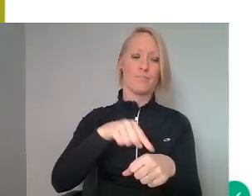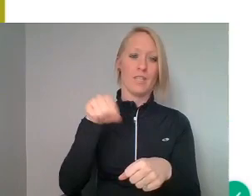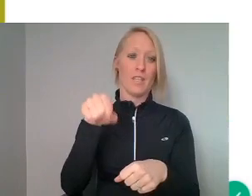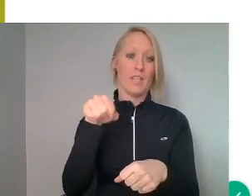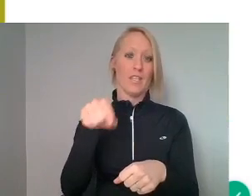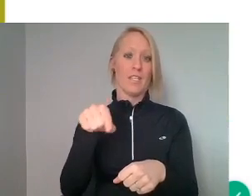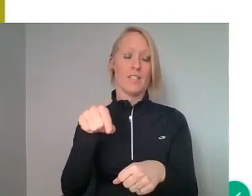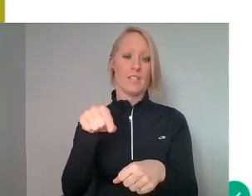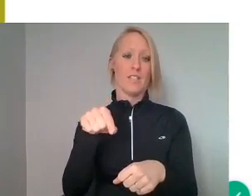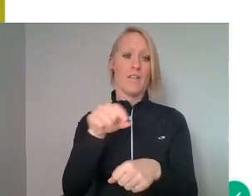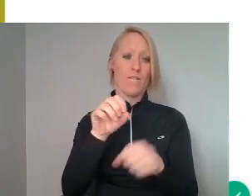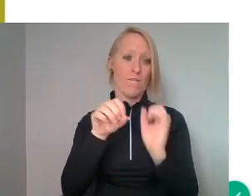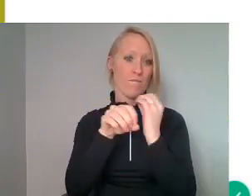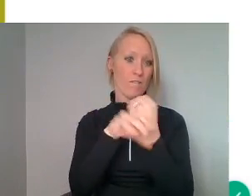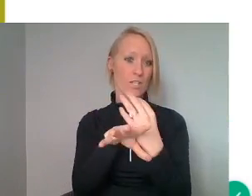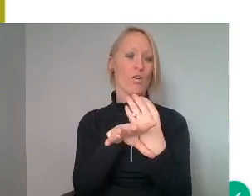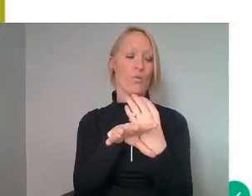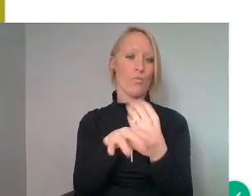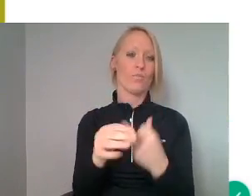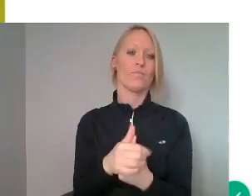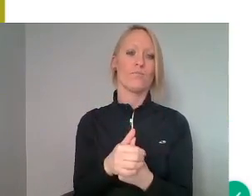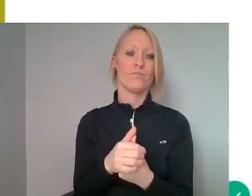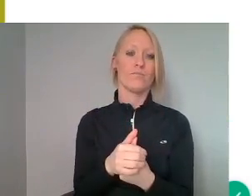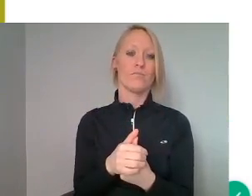more exciting. So I hope I didn't bore you too much.